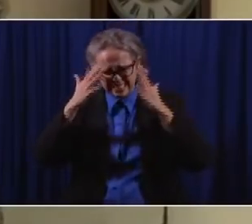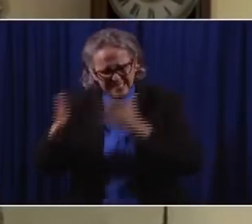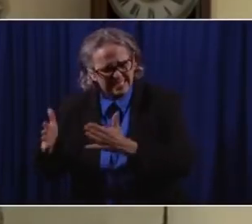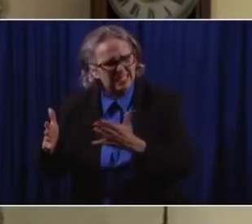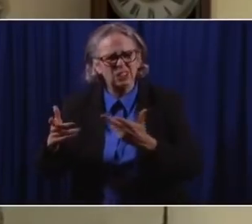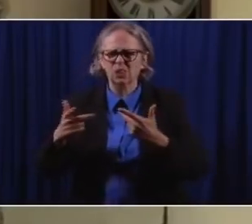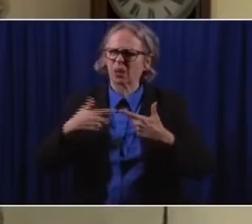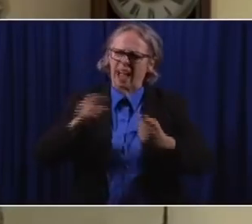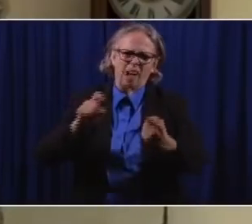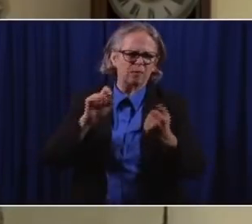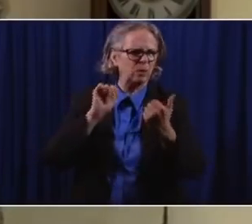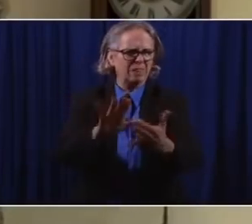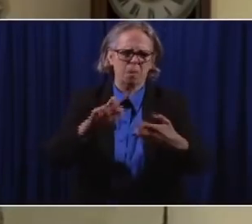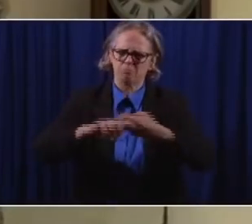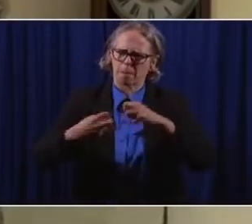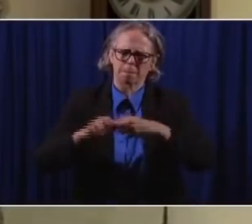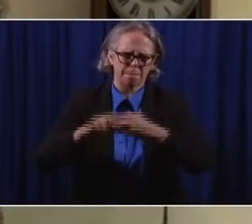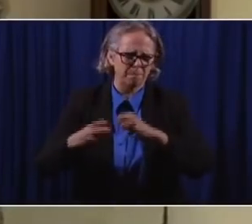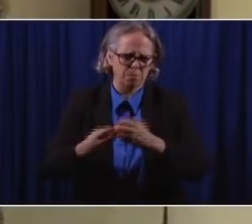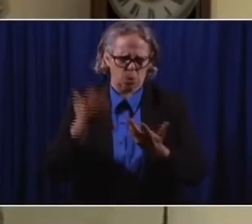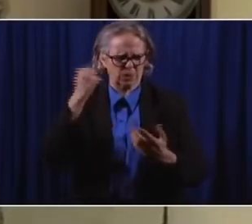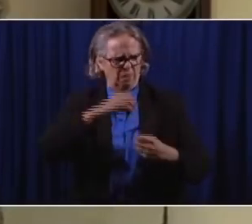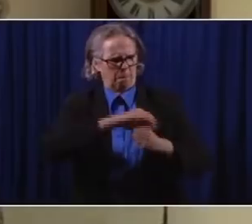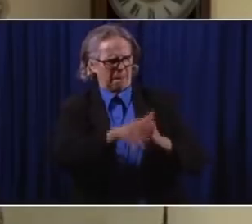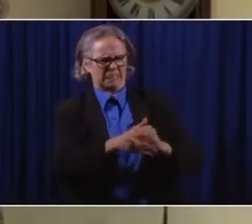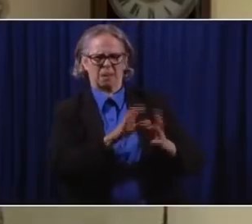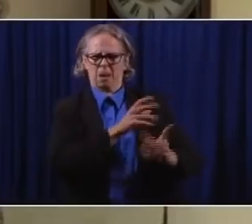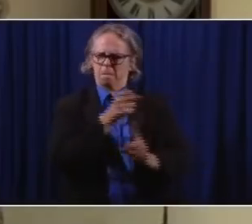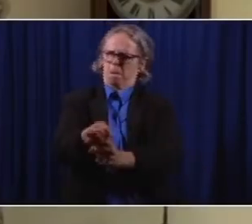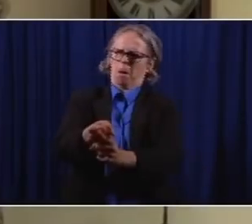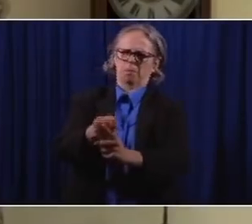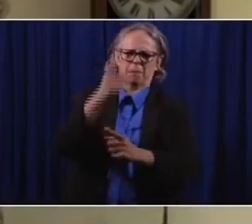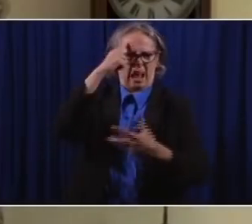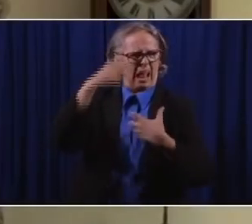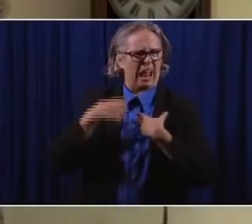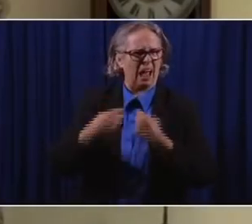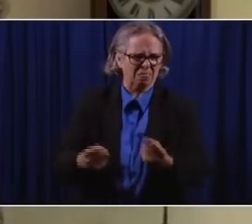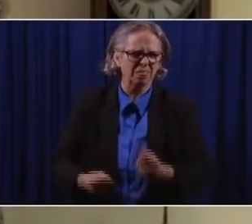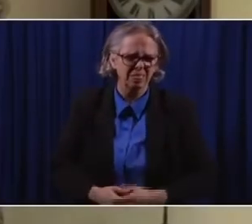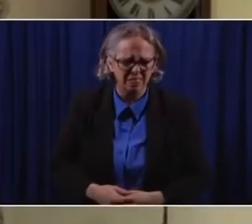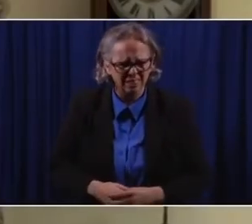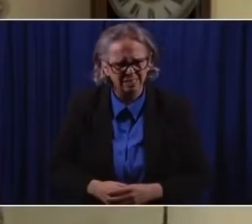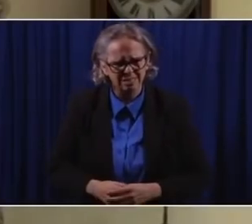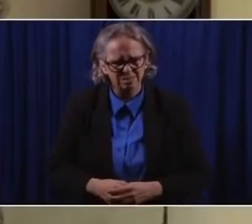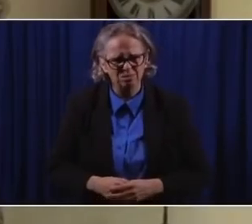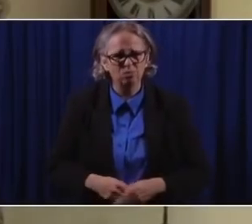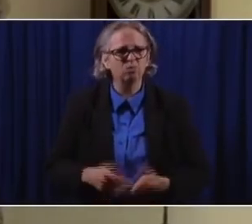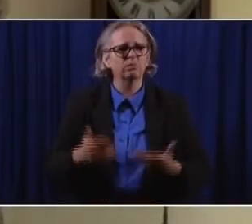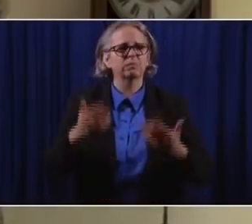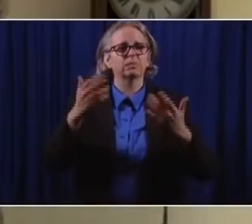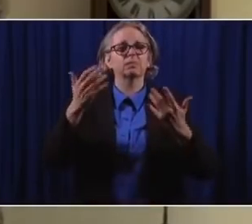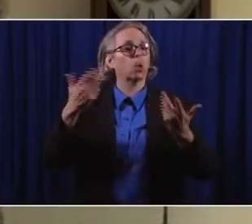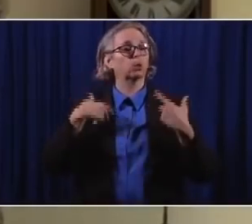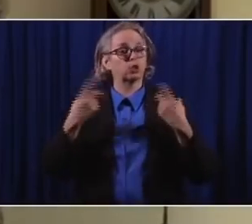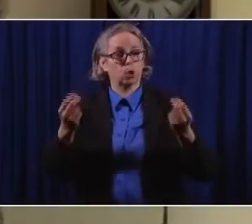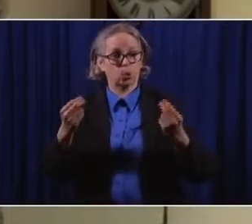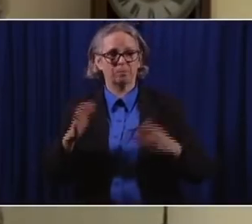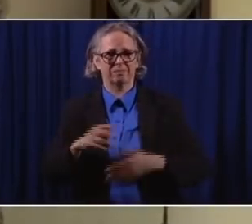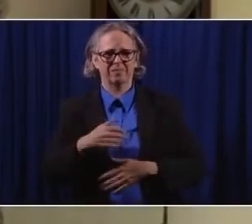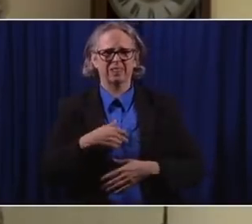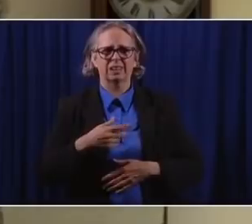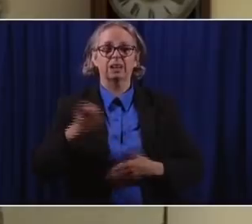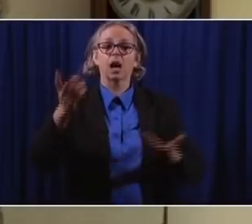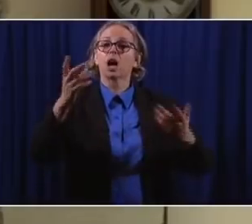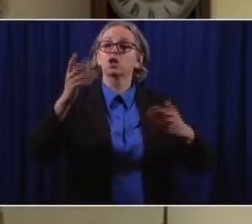that work. We are talking today to the leadership of the General Assembly to come up